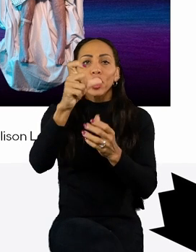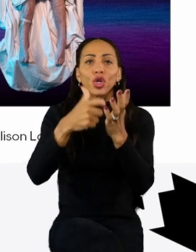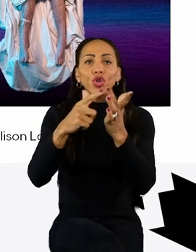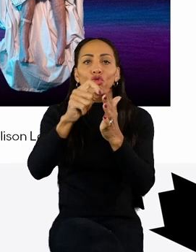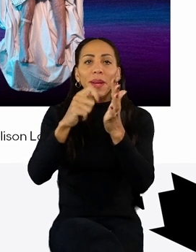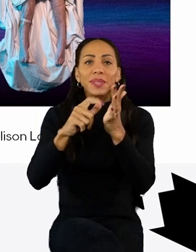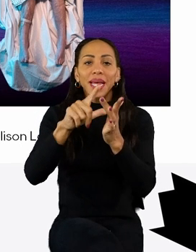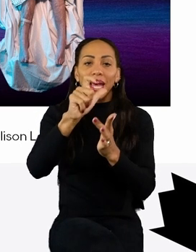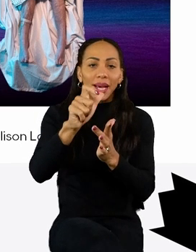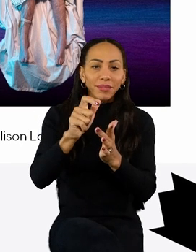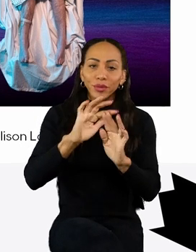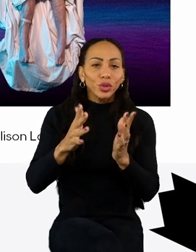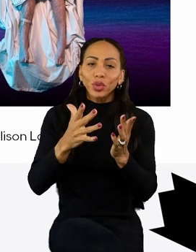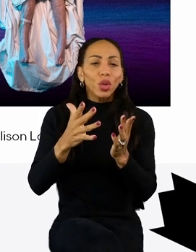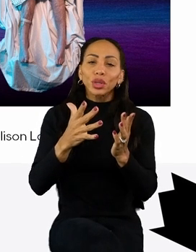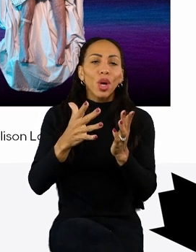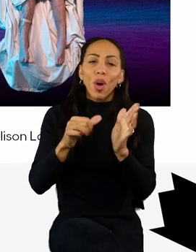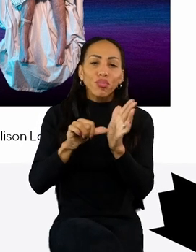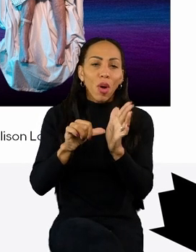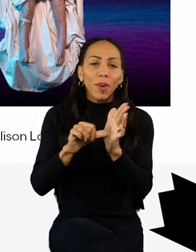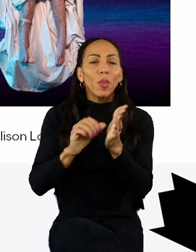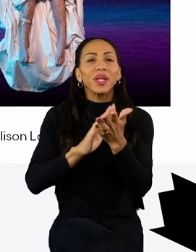with Cryptic, and that's not a problem with the AHRC.